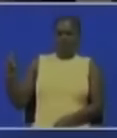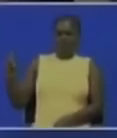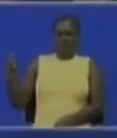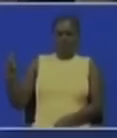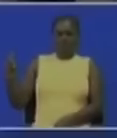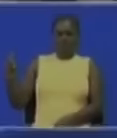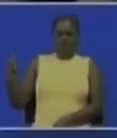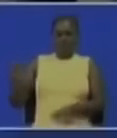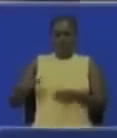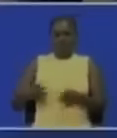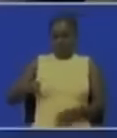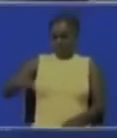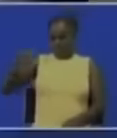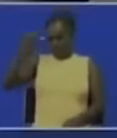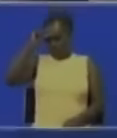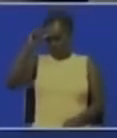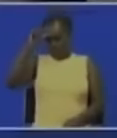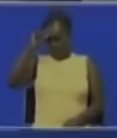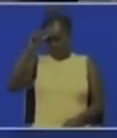Government,